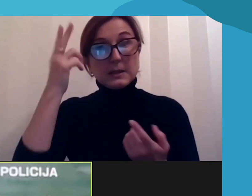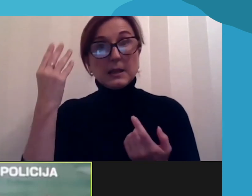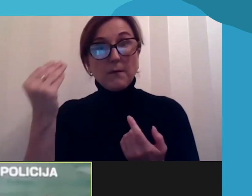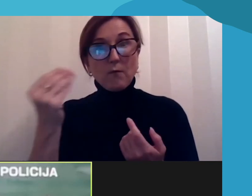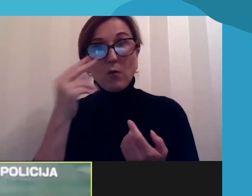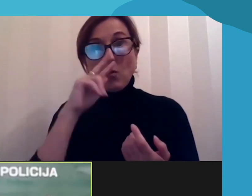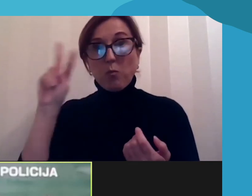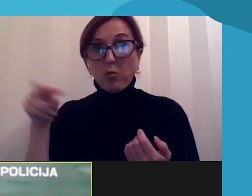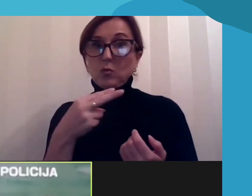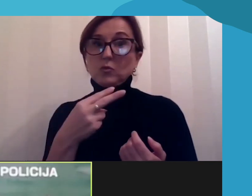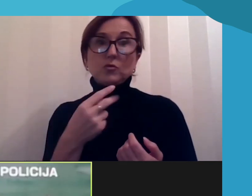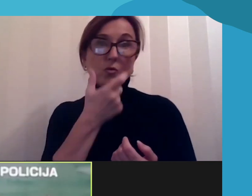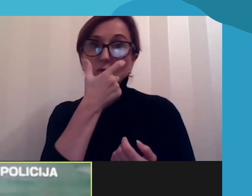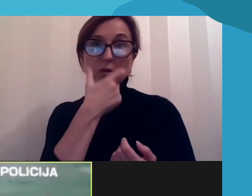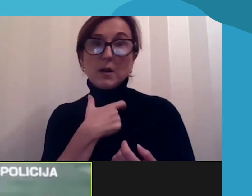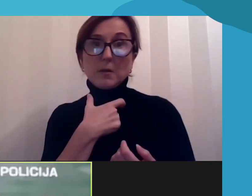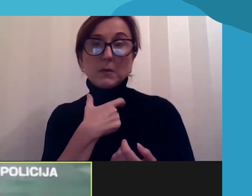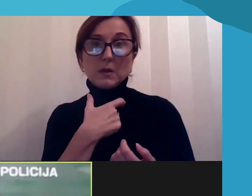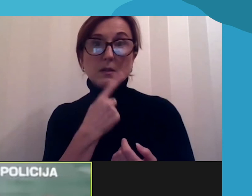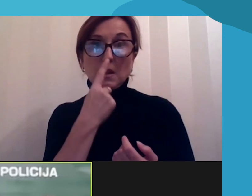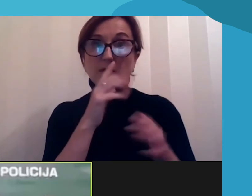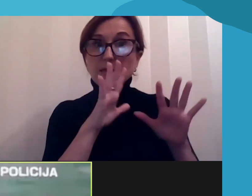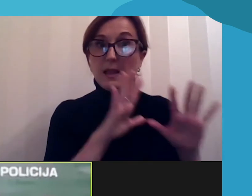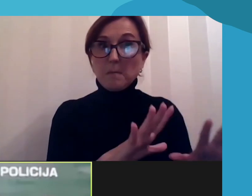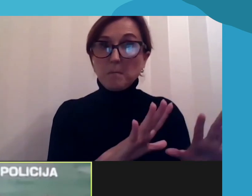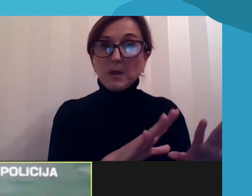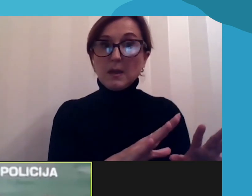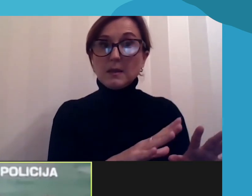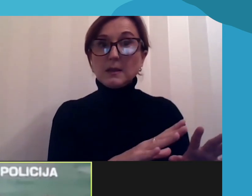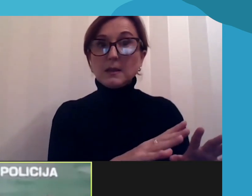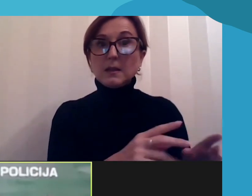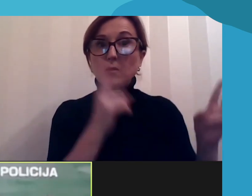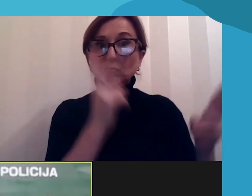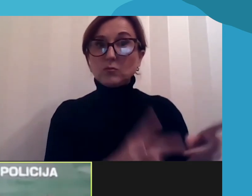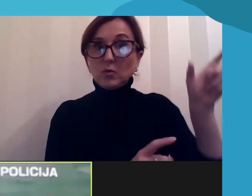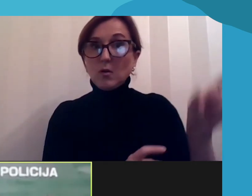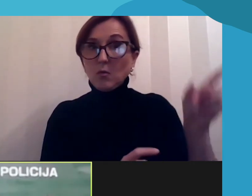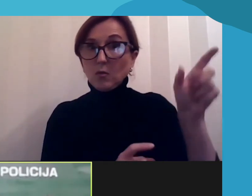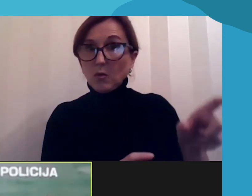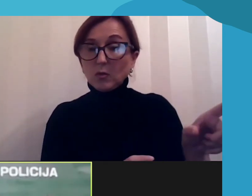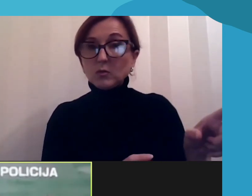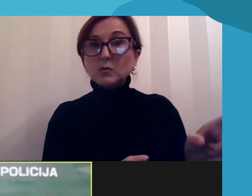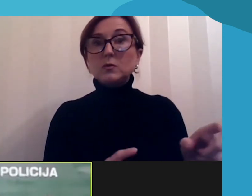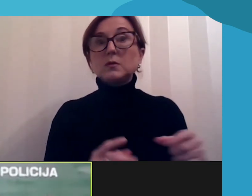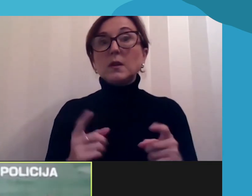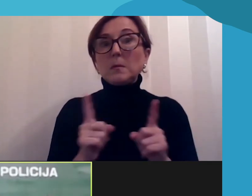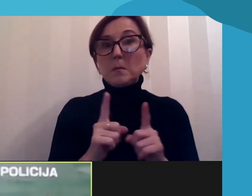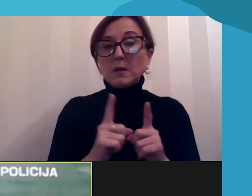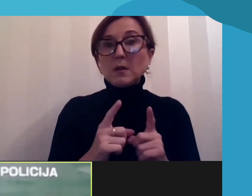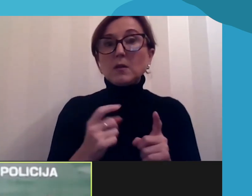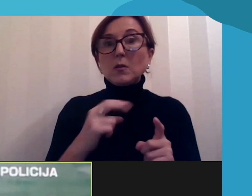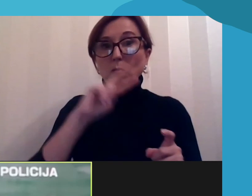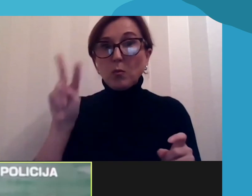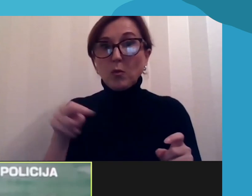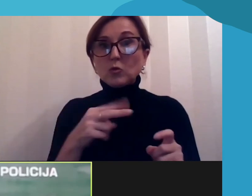sense, the public point of view is very serious. The hate speech and